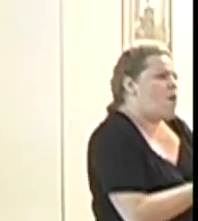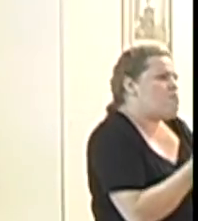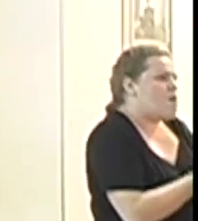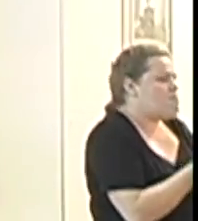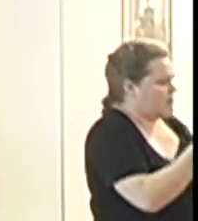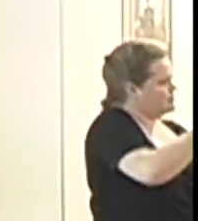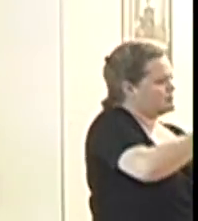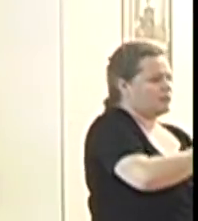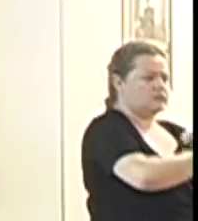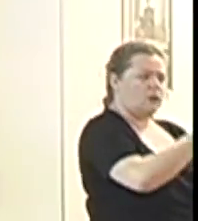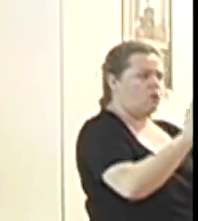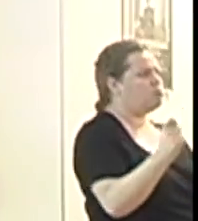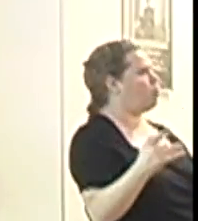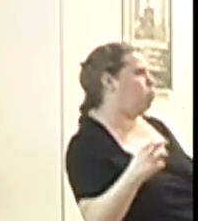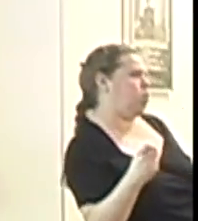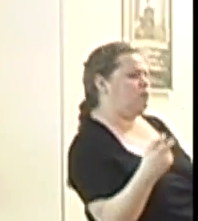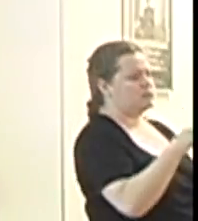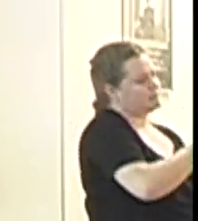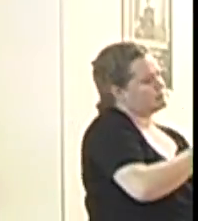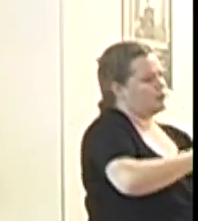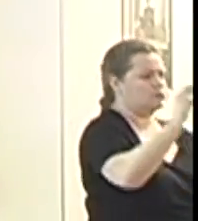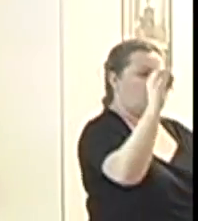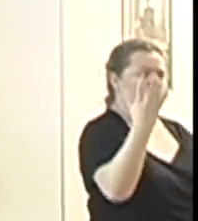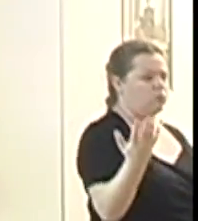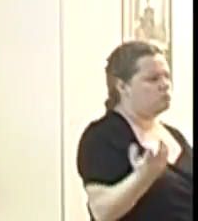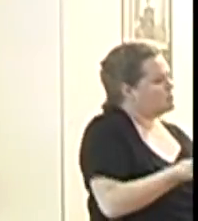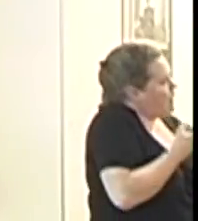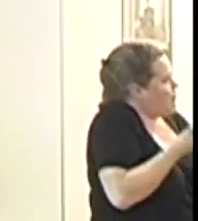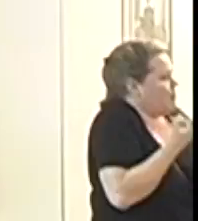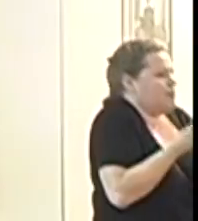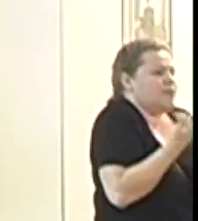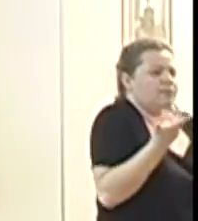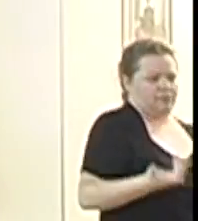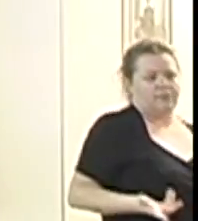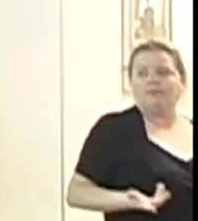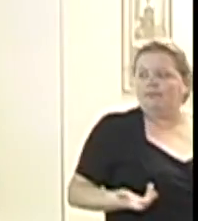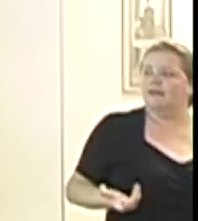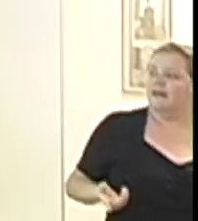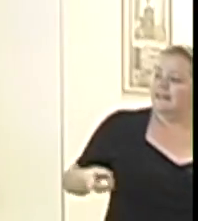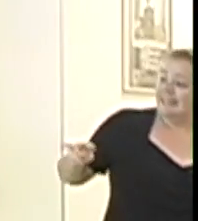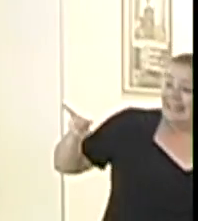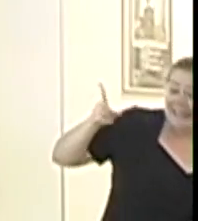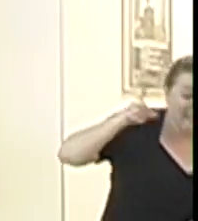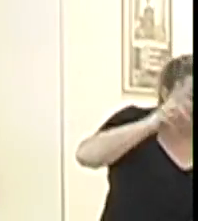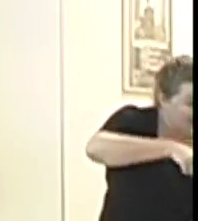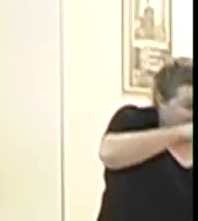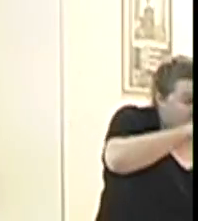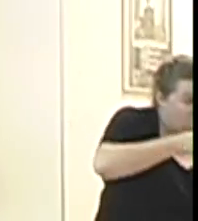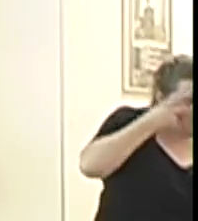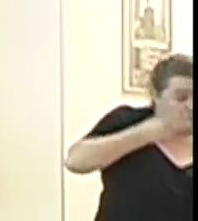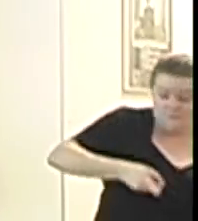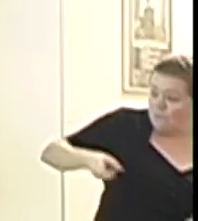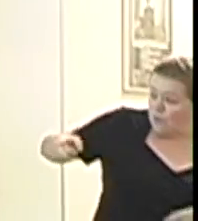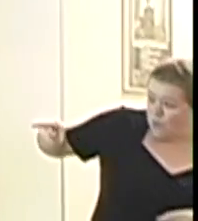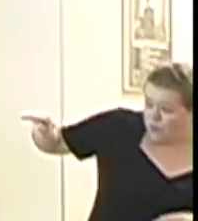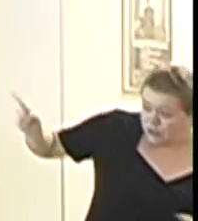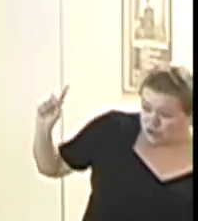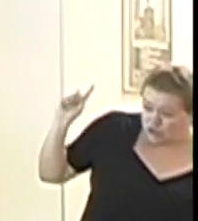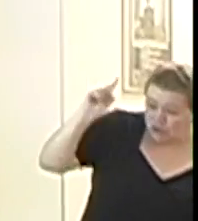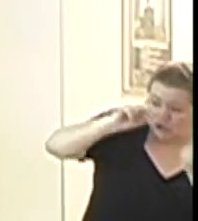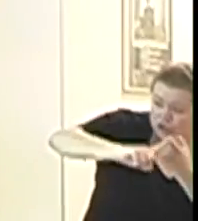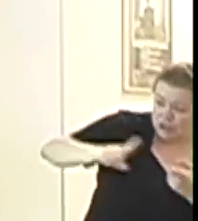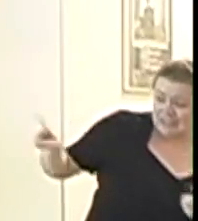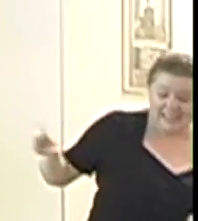tend overwhelmingly to be repeated. And sometimes you see that the child went as far as